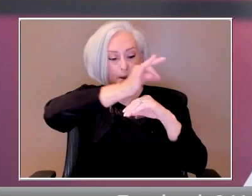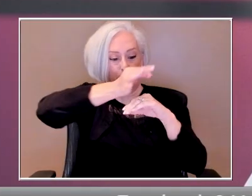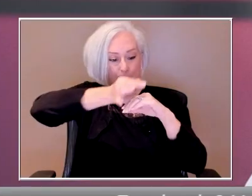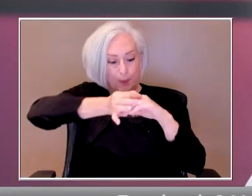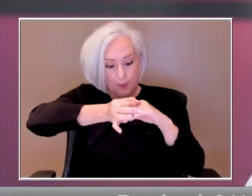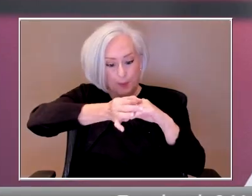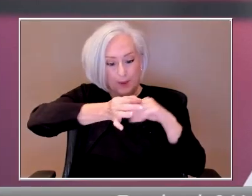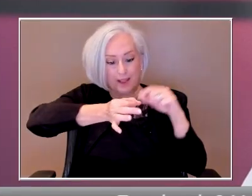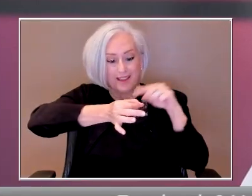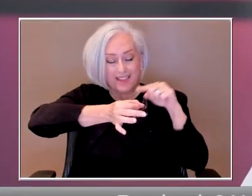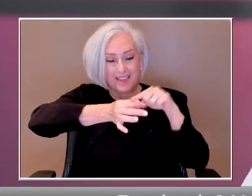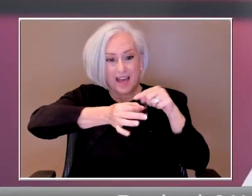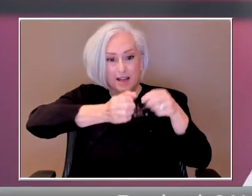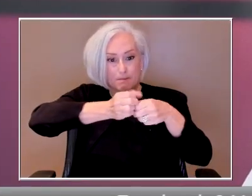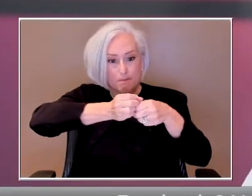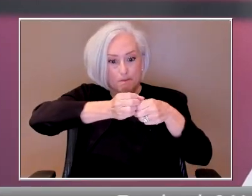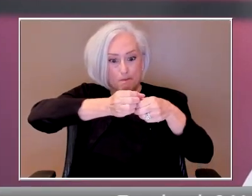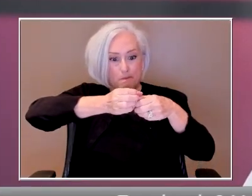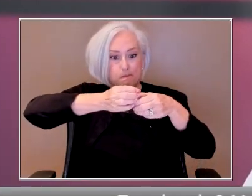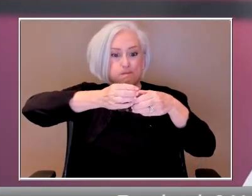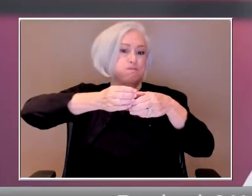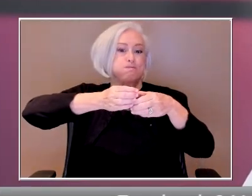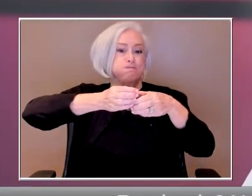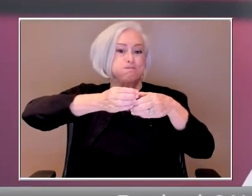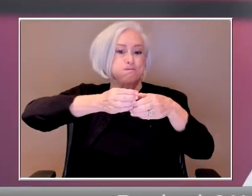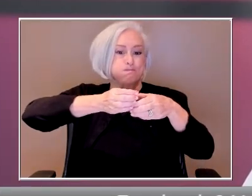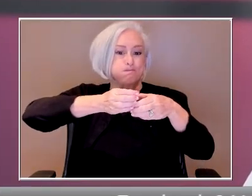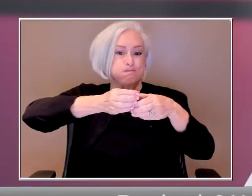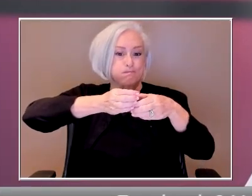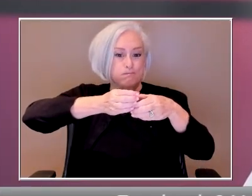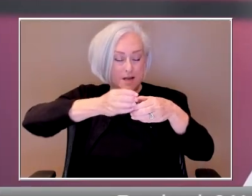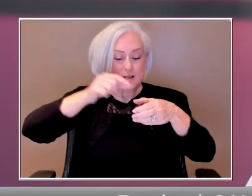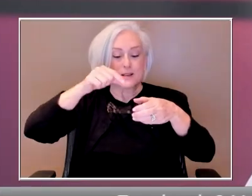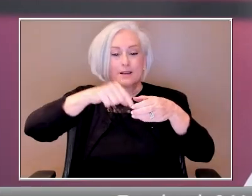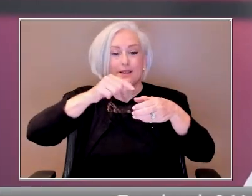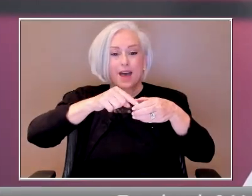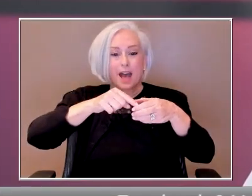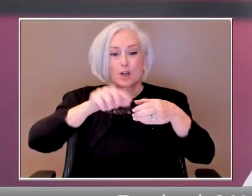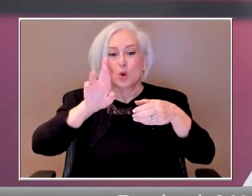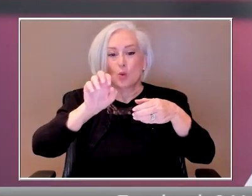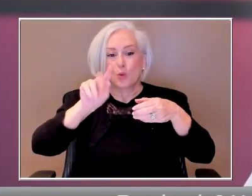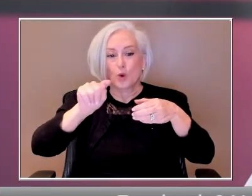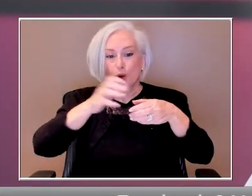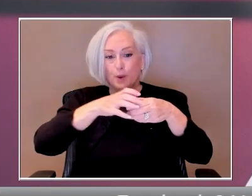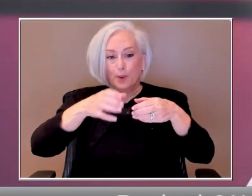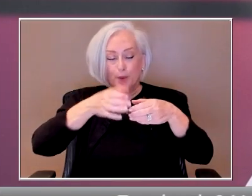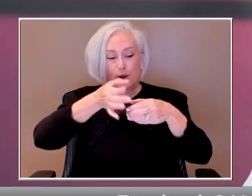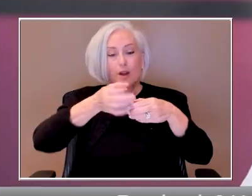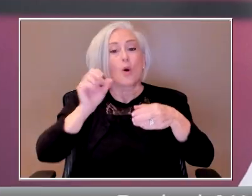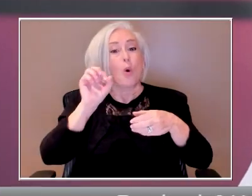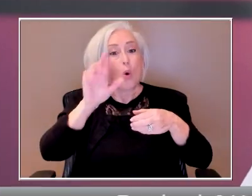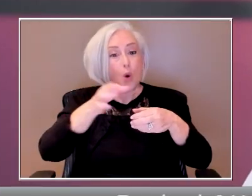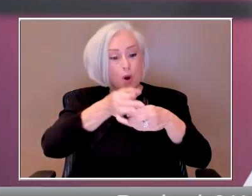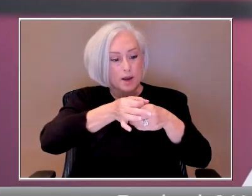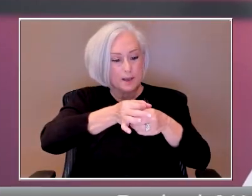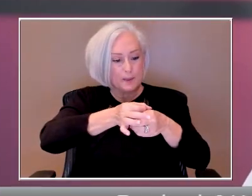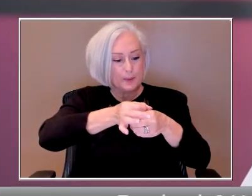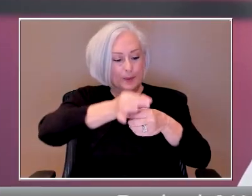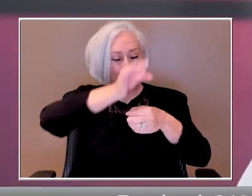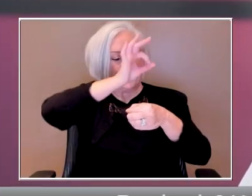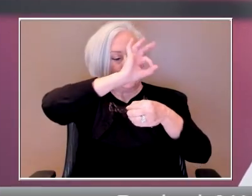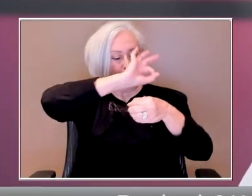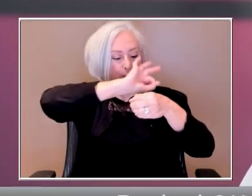that's grown, or the ascending phenotype, where the ascending is enlarged, or both. And Luke really had a root phenotype. So the